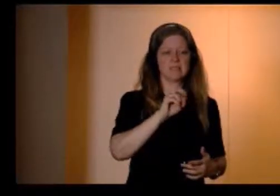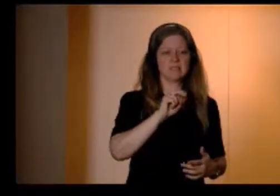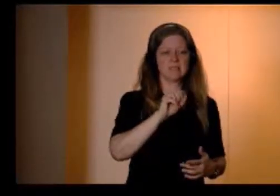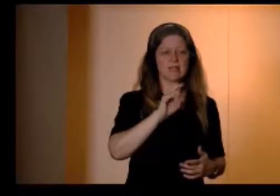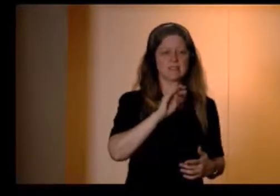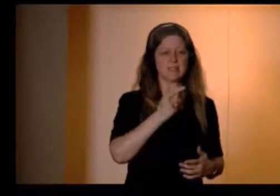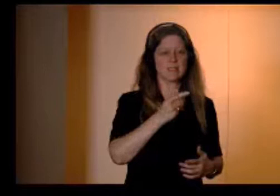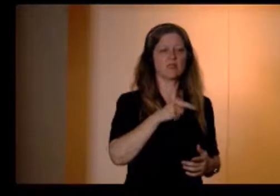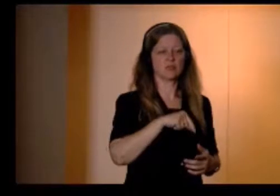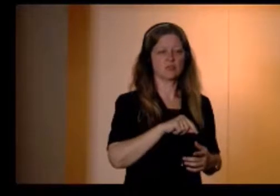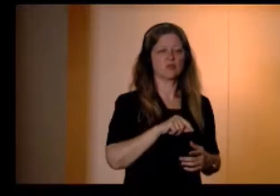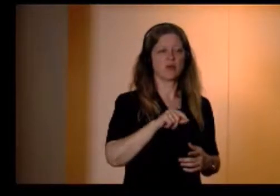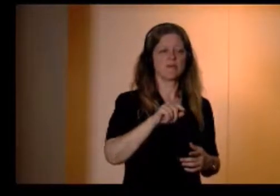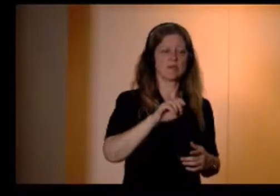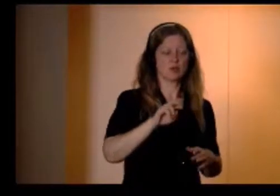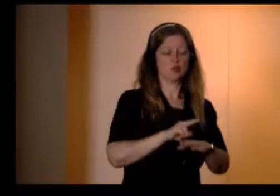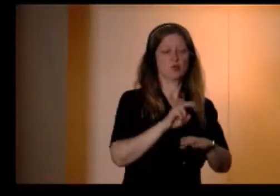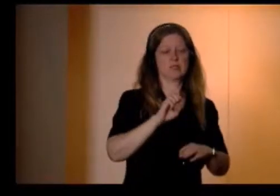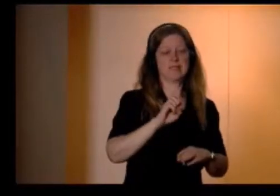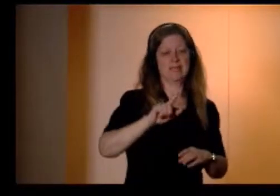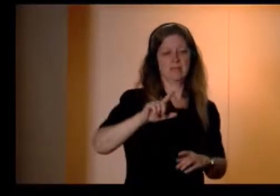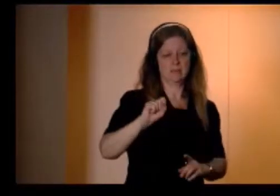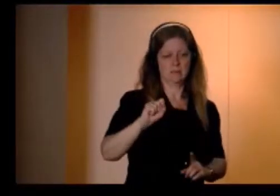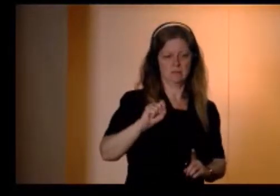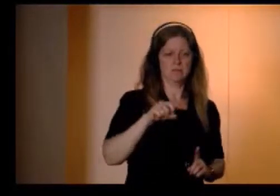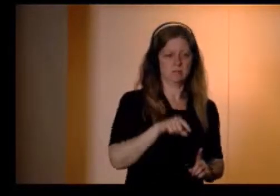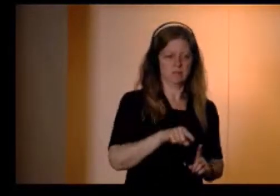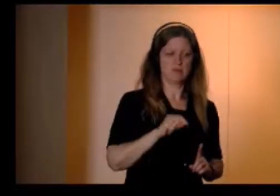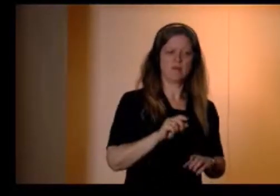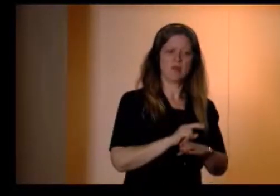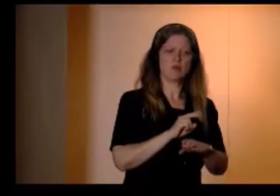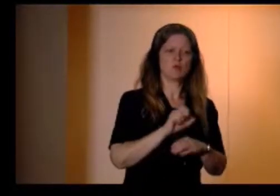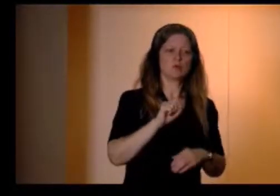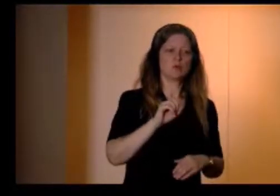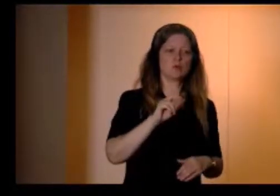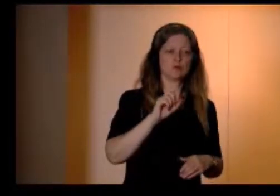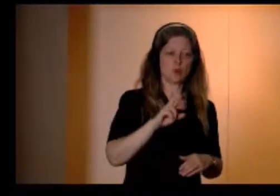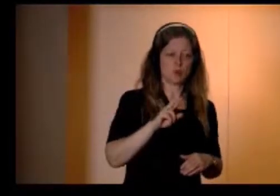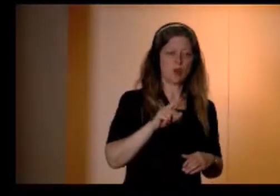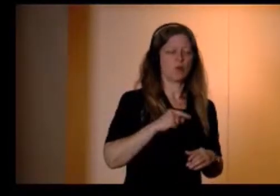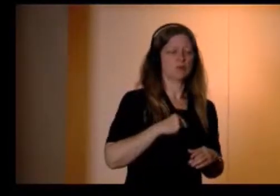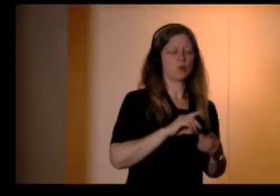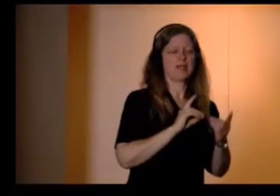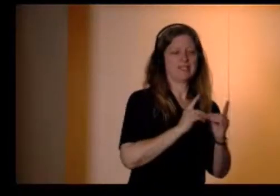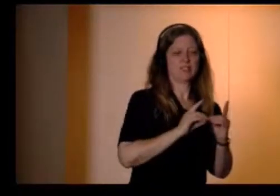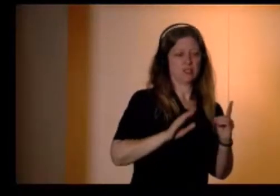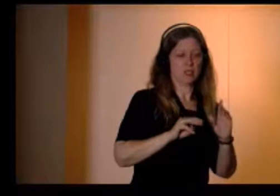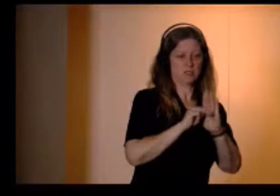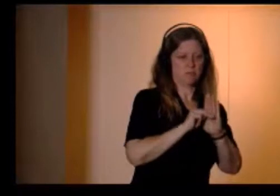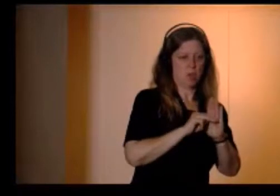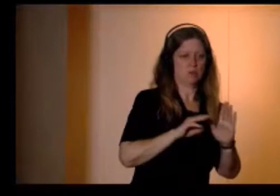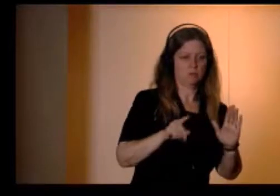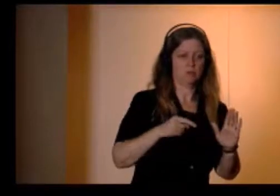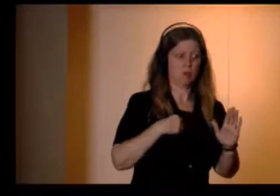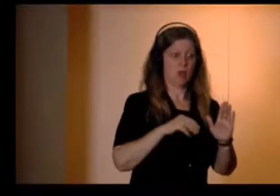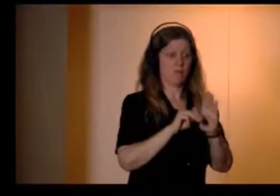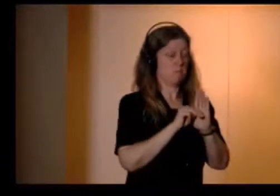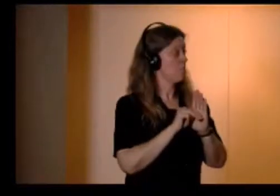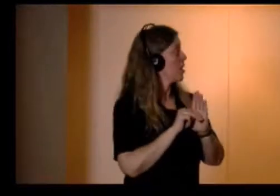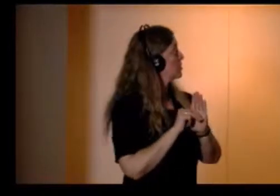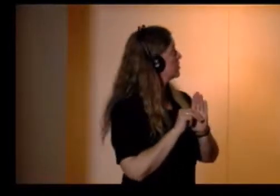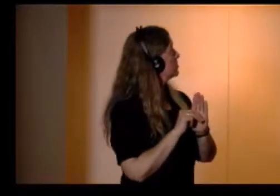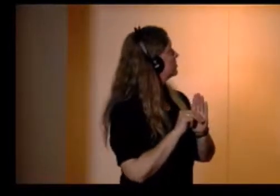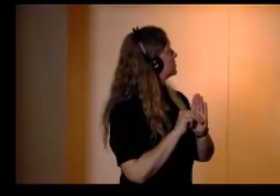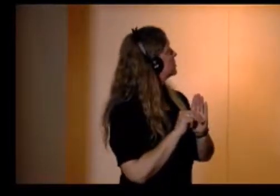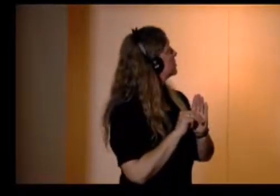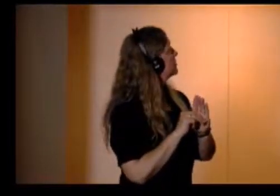models of ears from bats, right? These animals that can use the sonar system. And so having these models, that's sort of on the left-hand side, if you go one